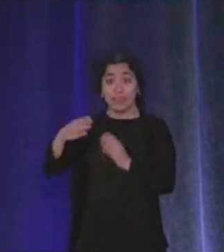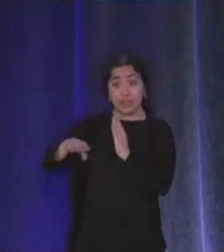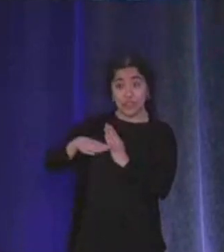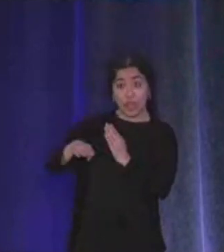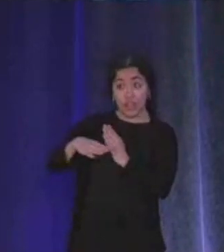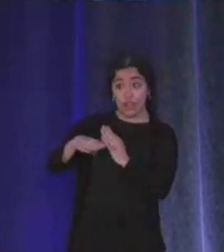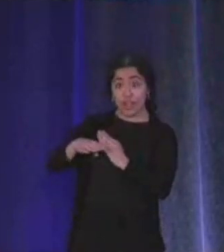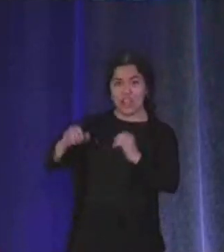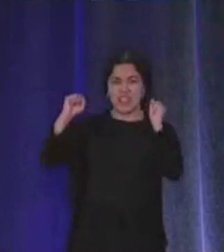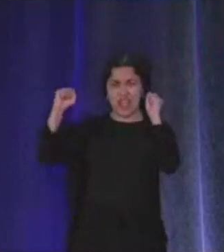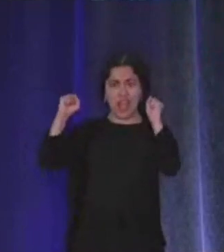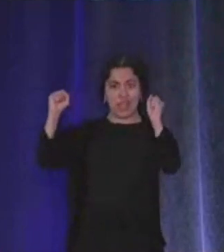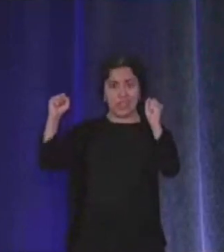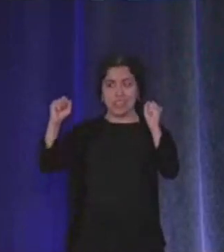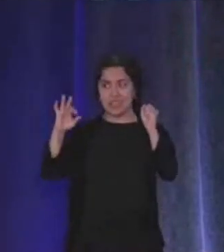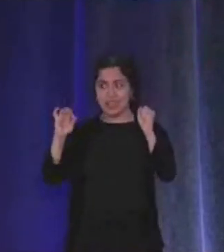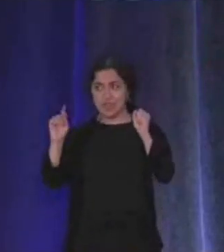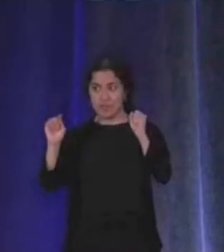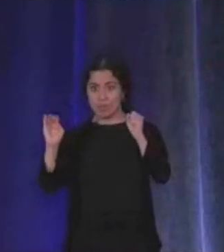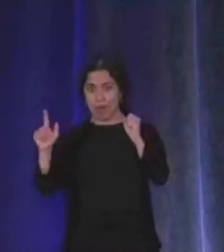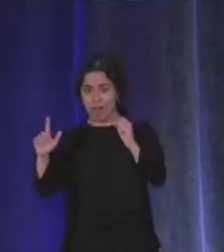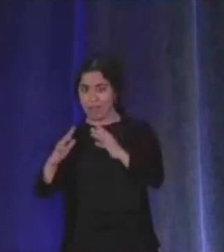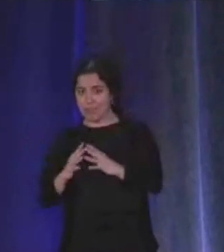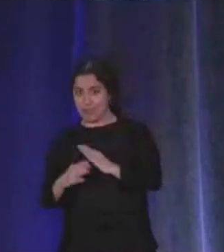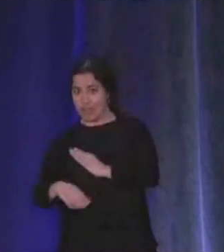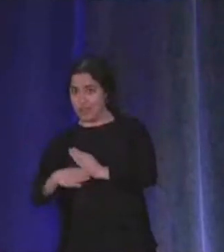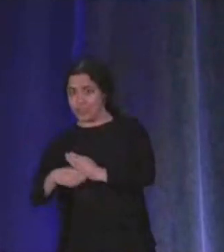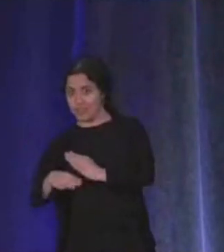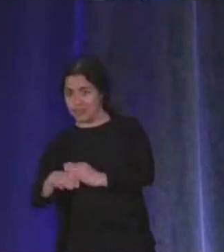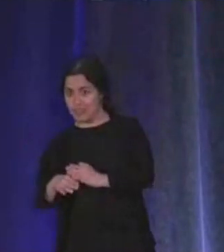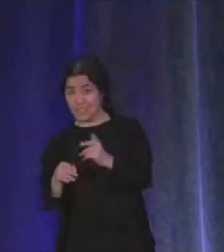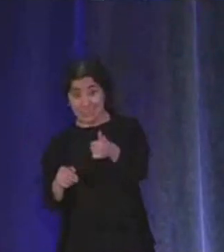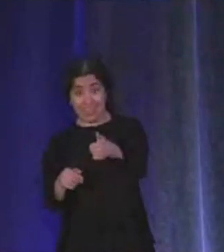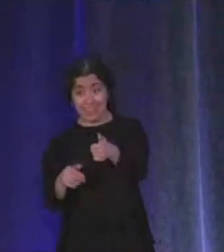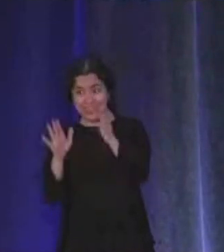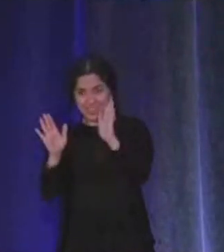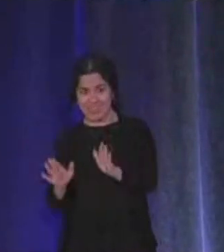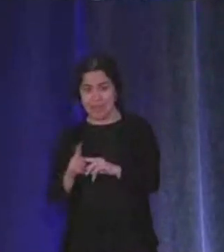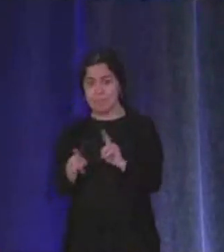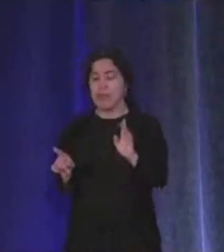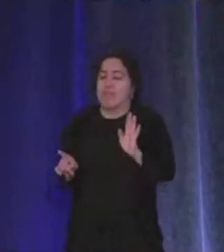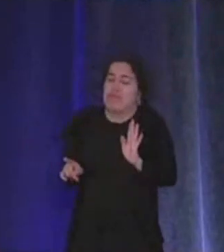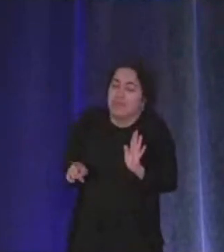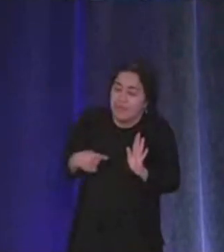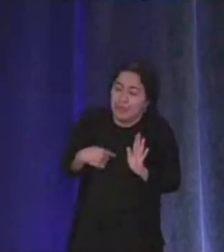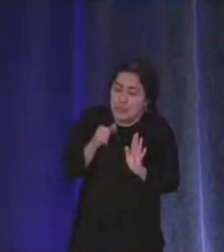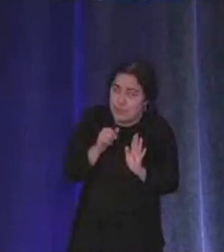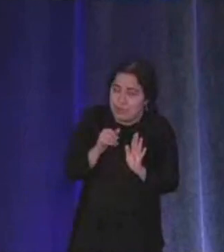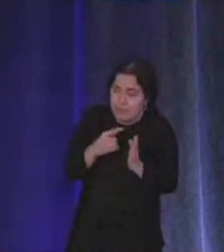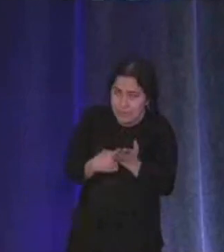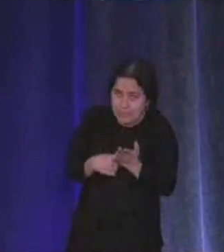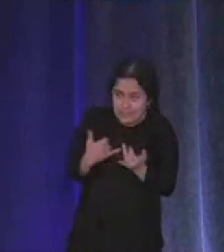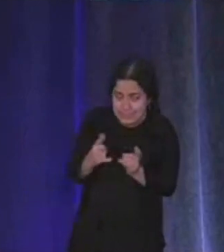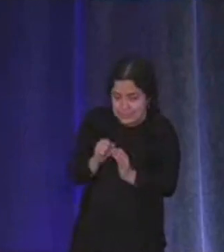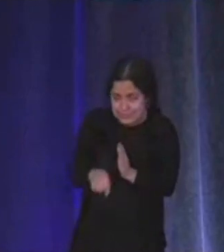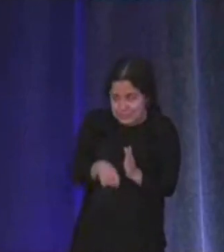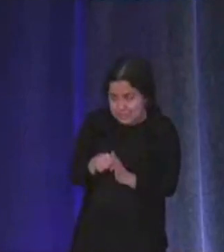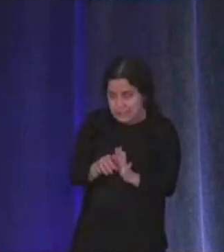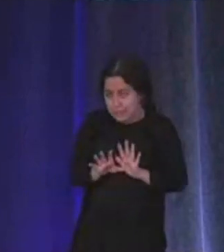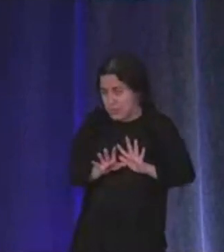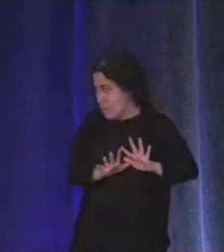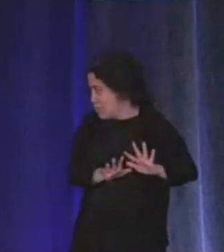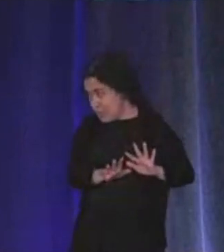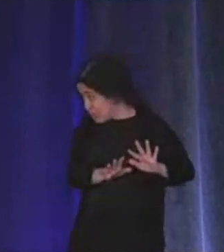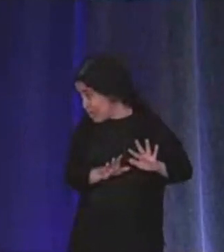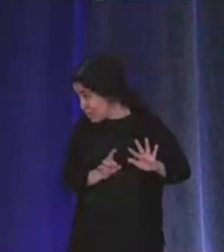you may know, yes, great. However, we don't talk about this season. No, we do not need to talk